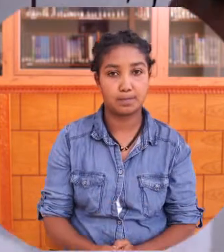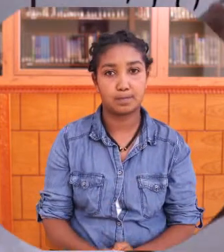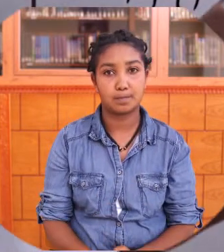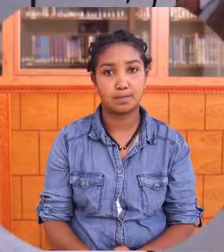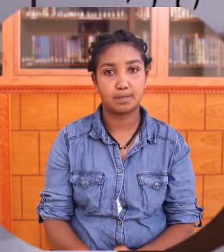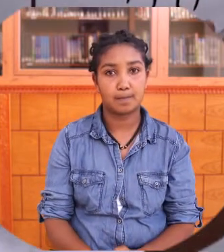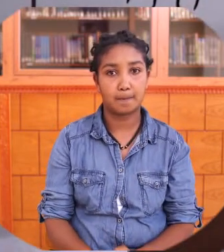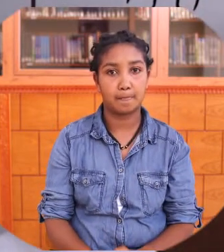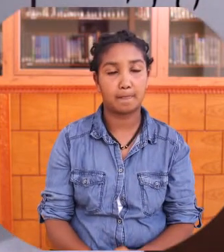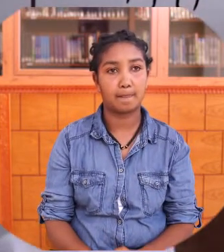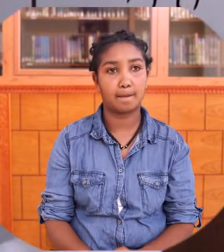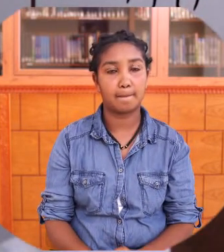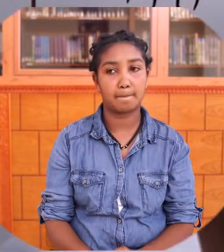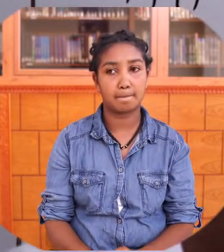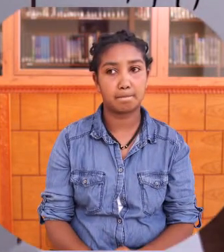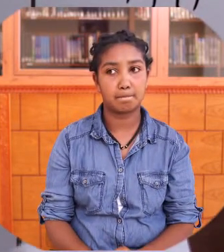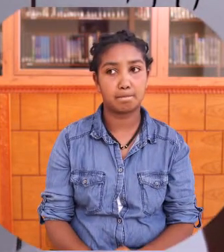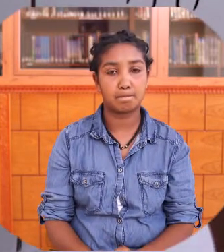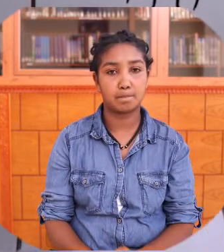All herbivorous